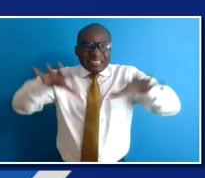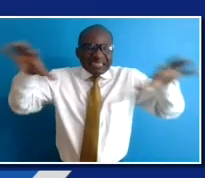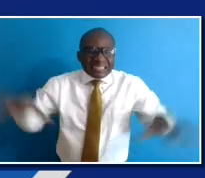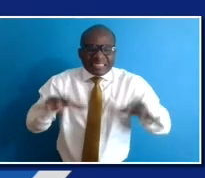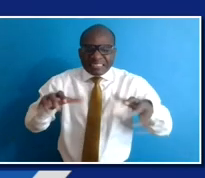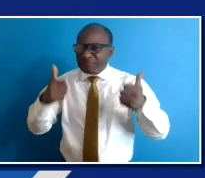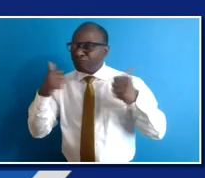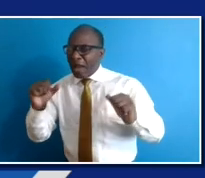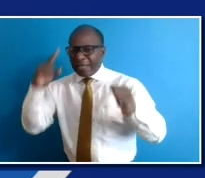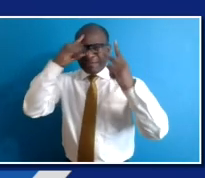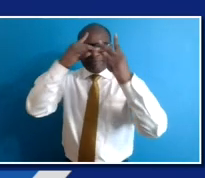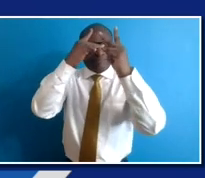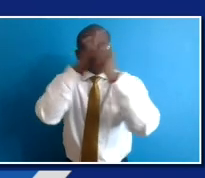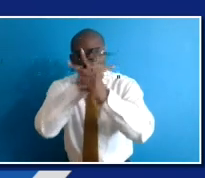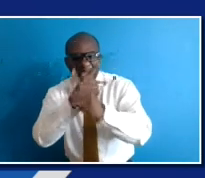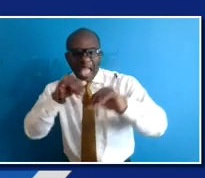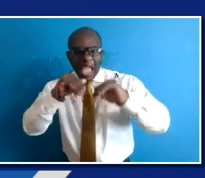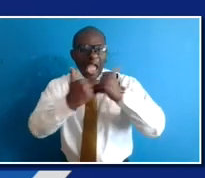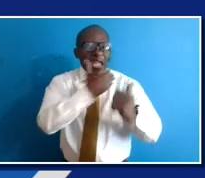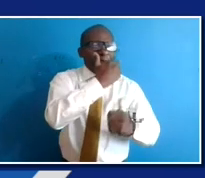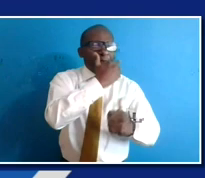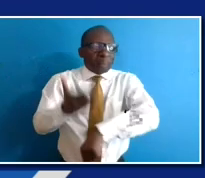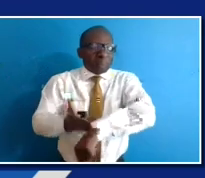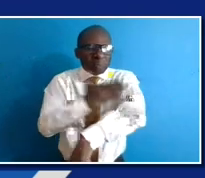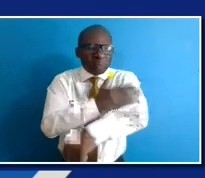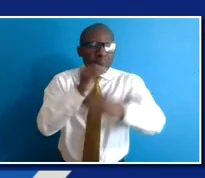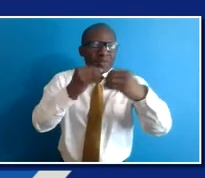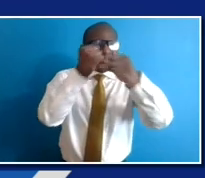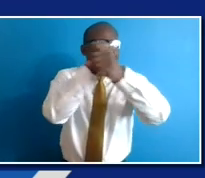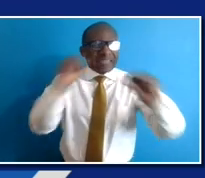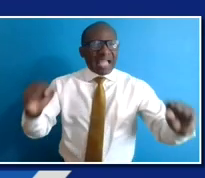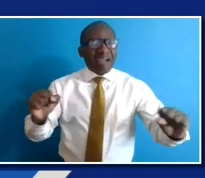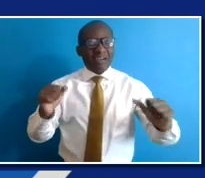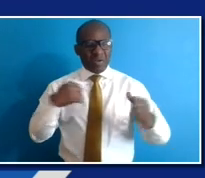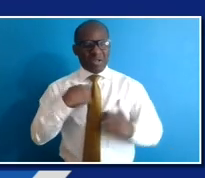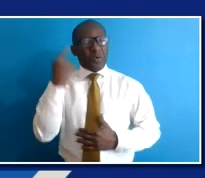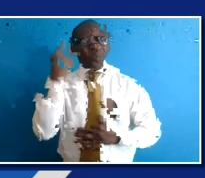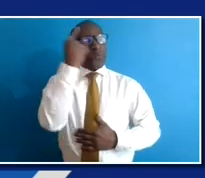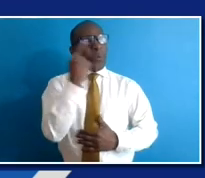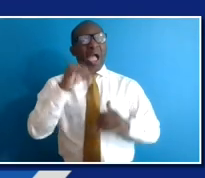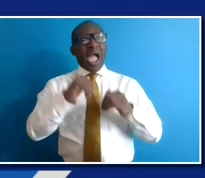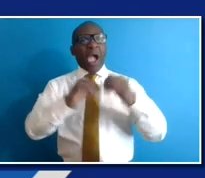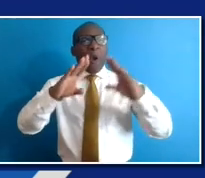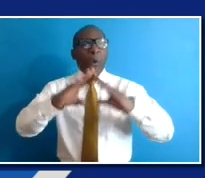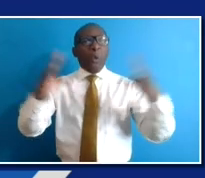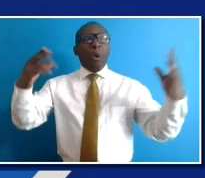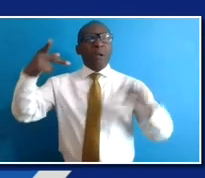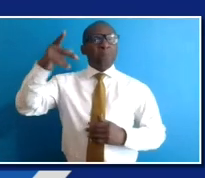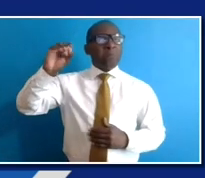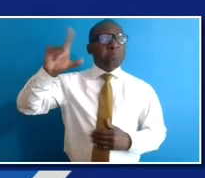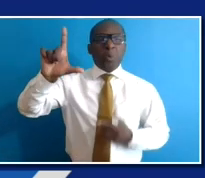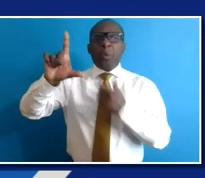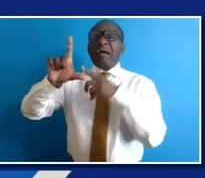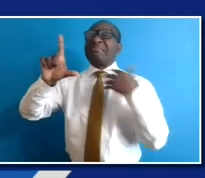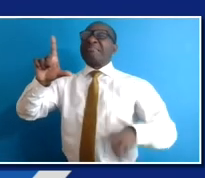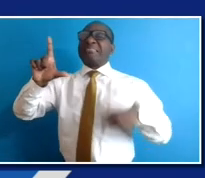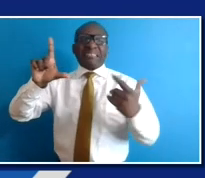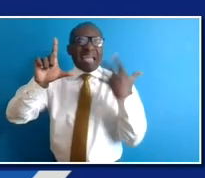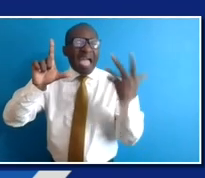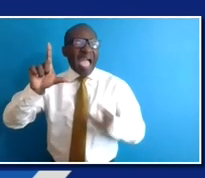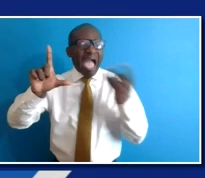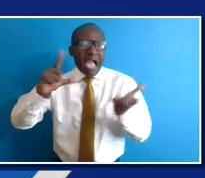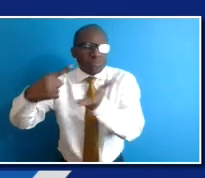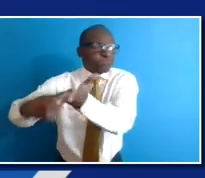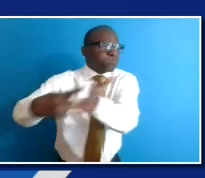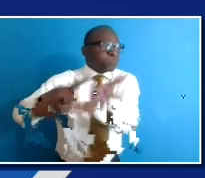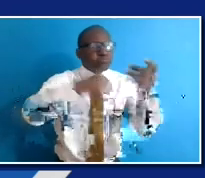do with our kiddie playgrounds? How could we possibly make them open? We're discussing it now to determine if there is a way to do that.